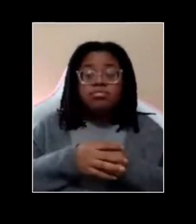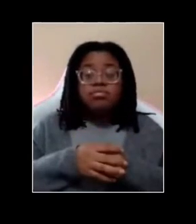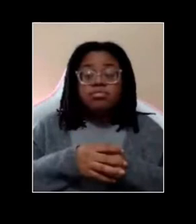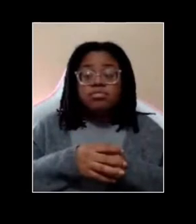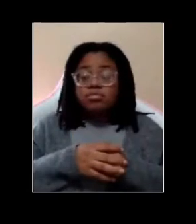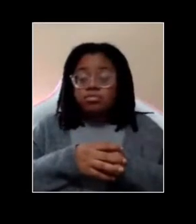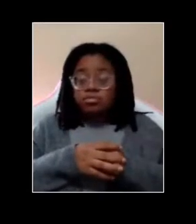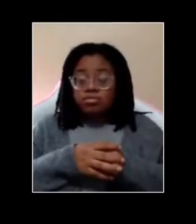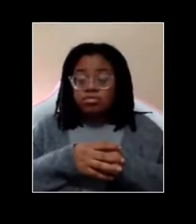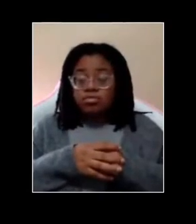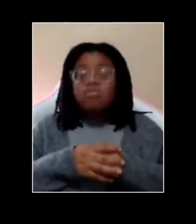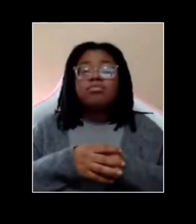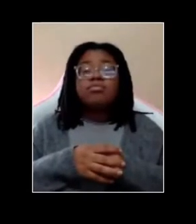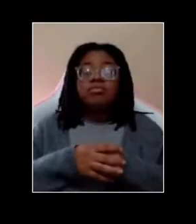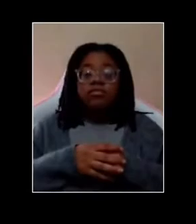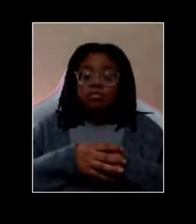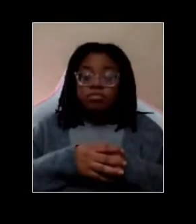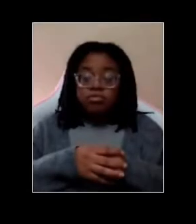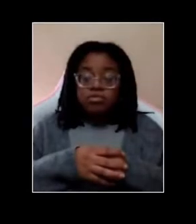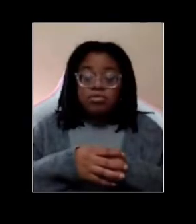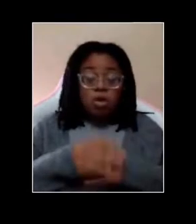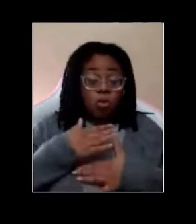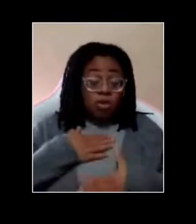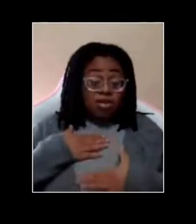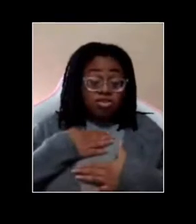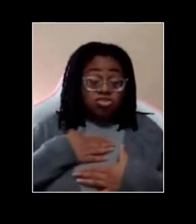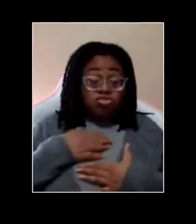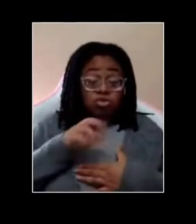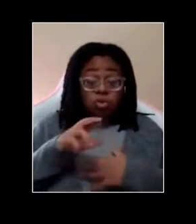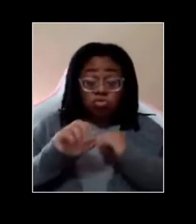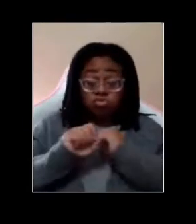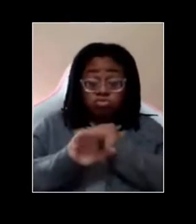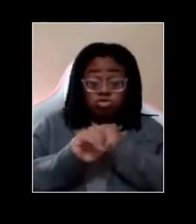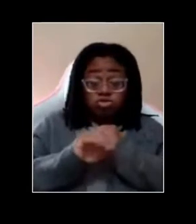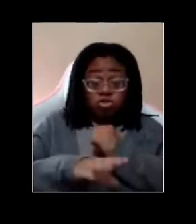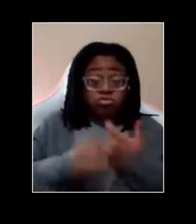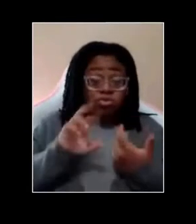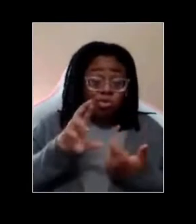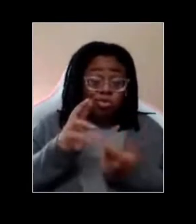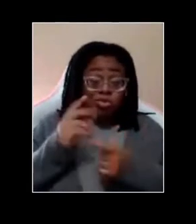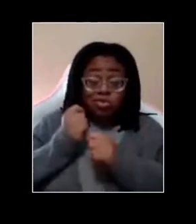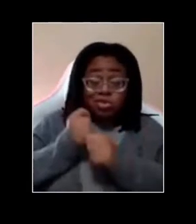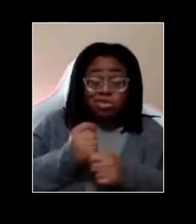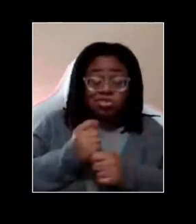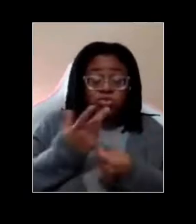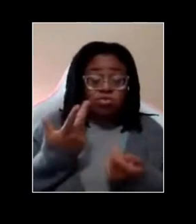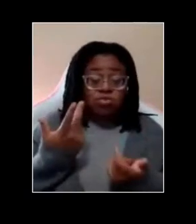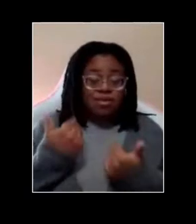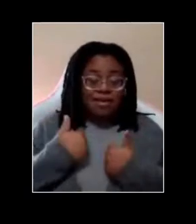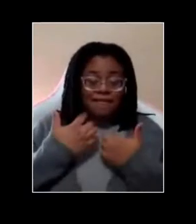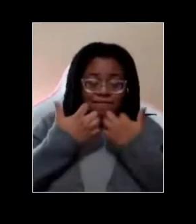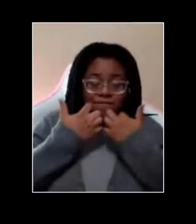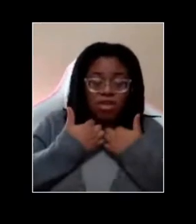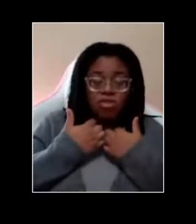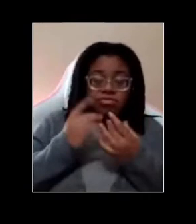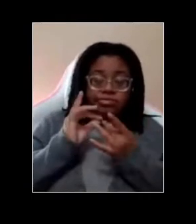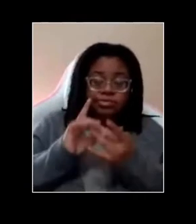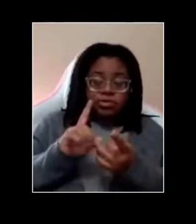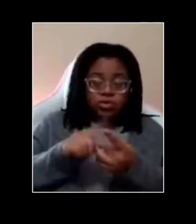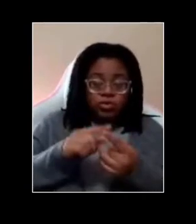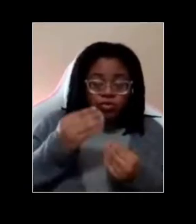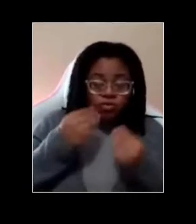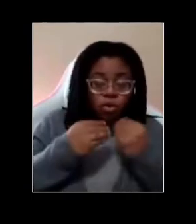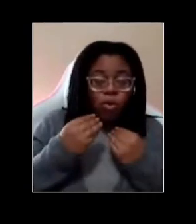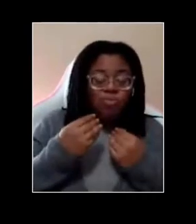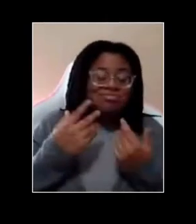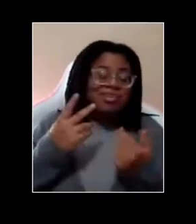be recreational, but it can also be commercial or for traditional cultural values. And it's often a secondary